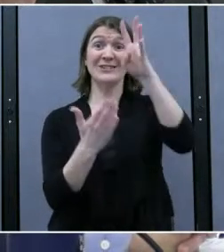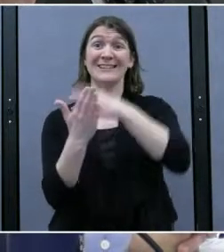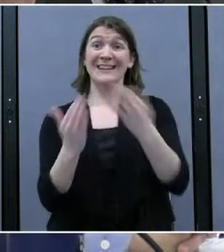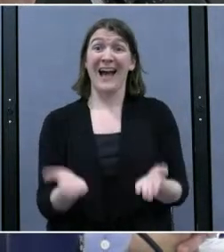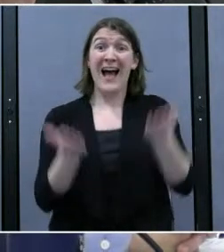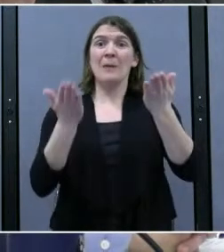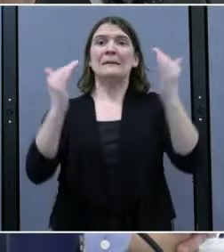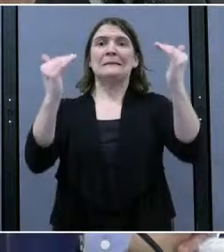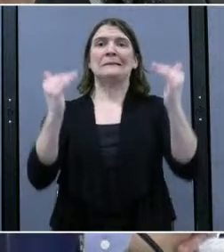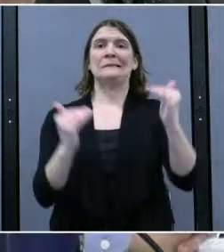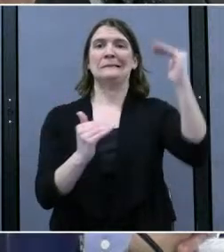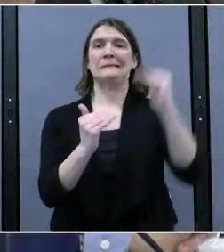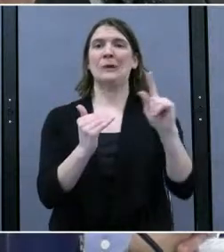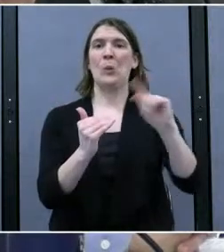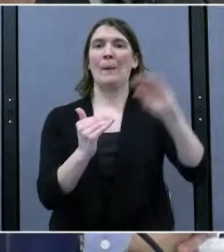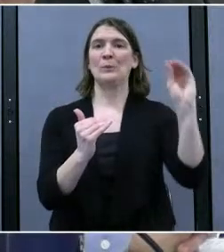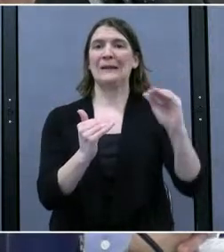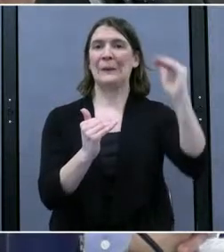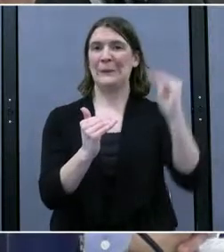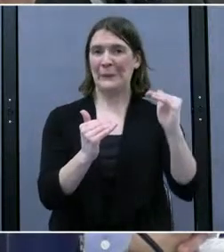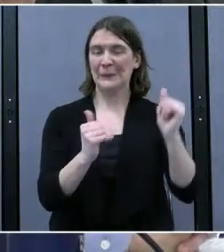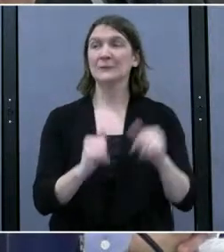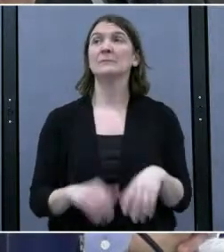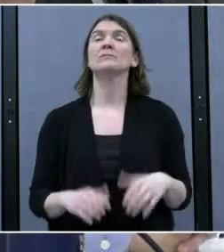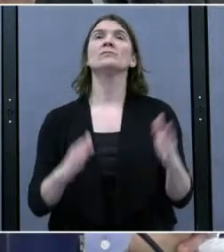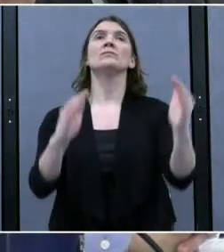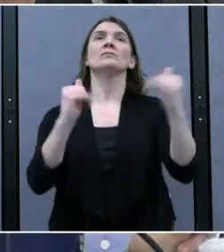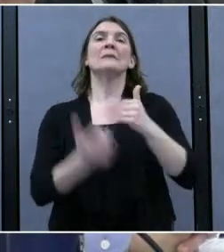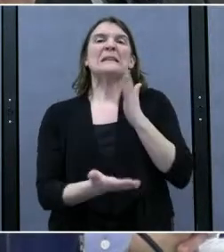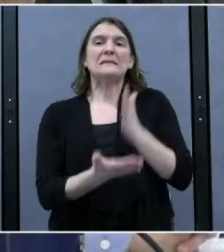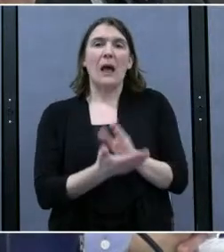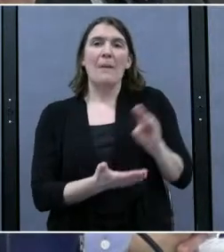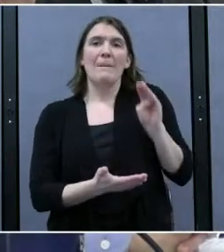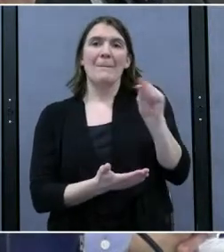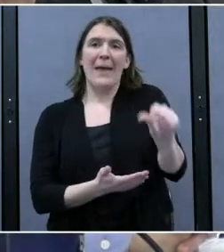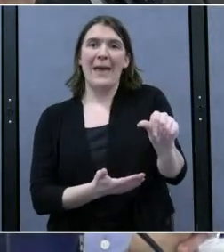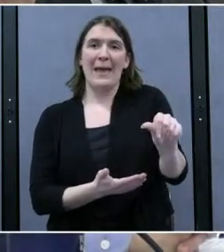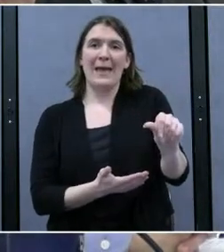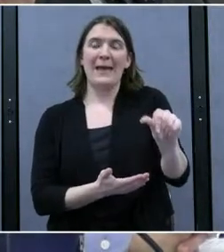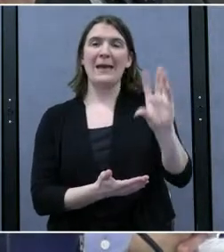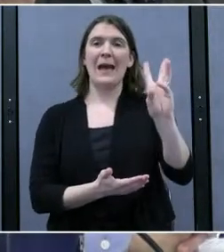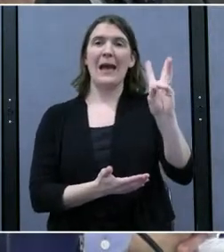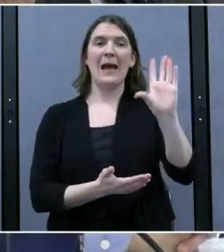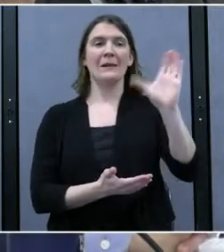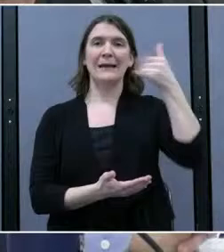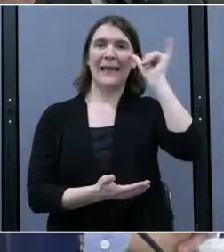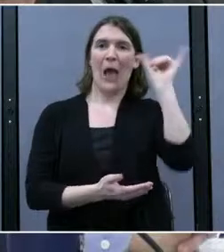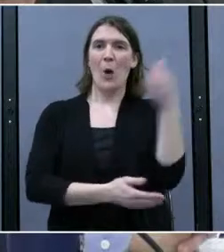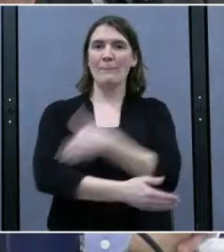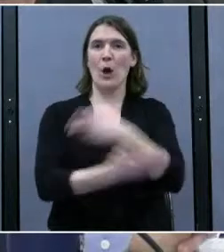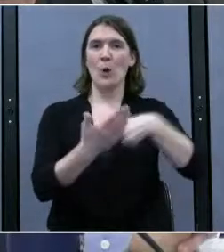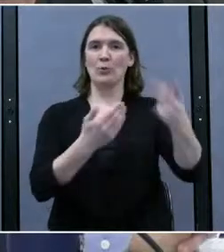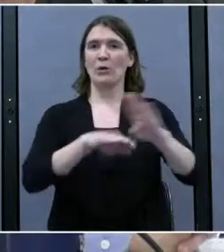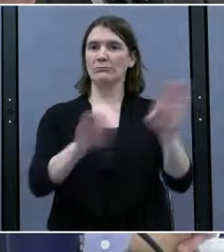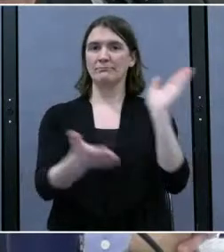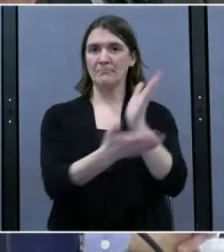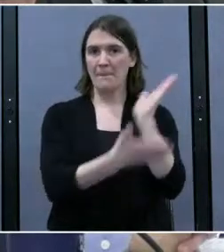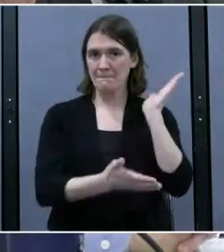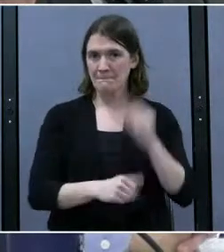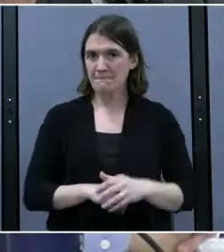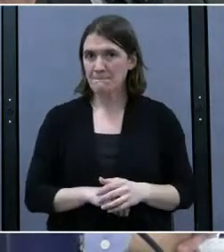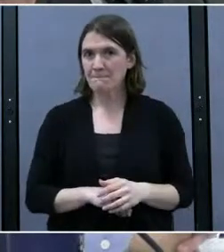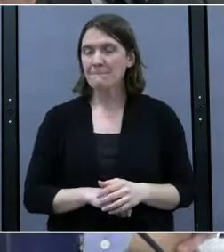1%, no longer funding a subsidy for the Cow Power program,